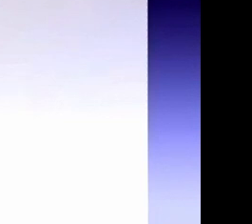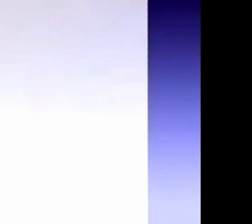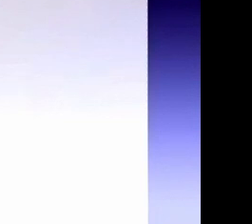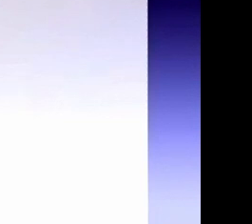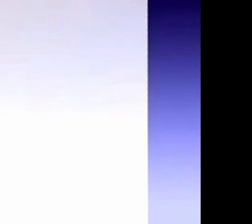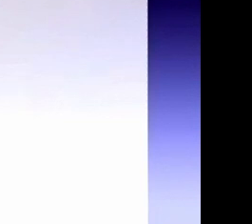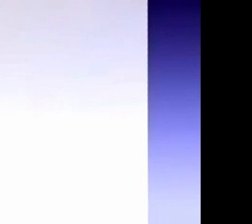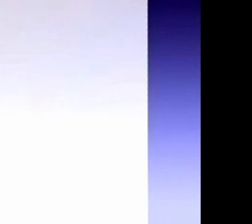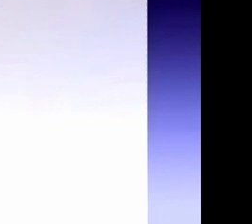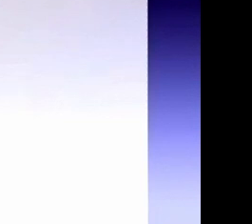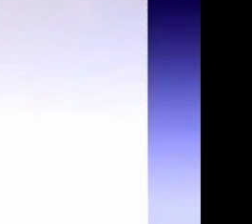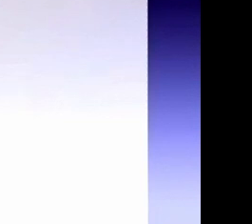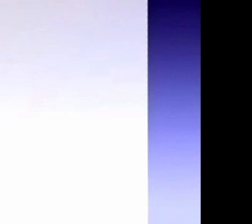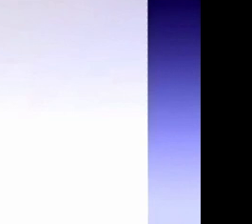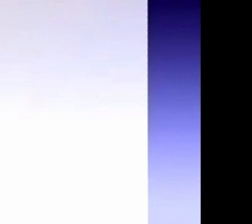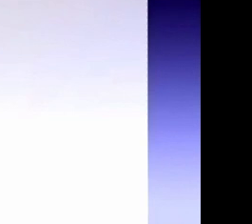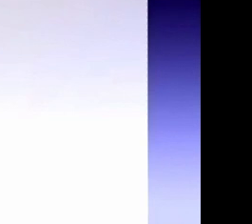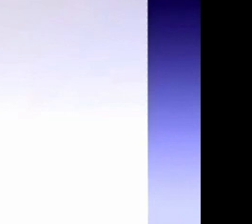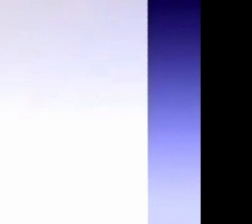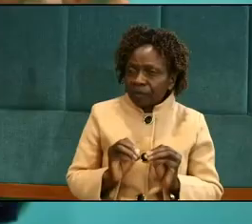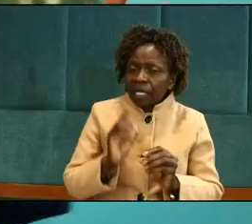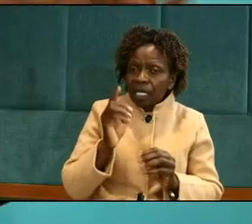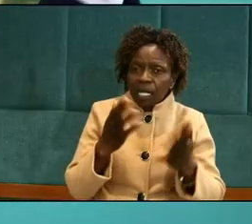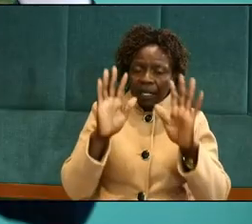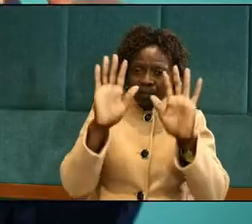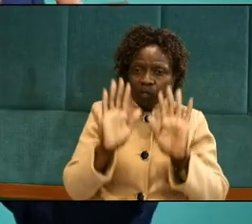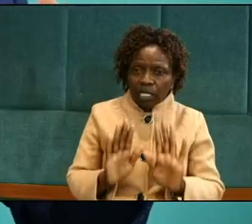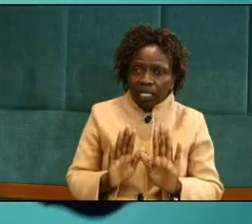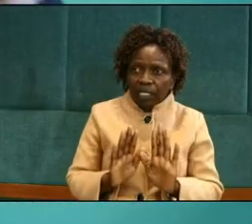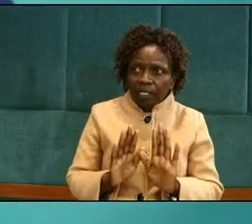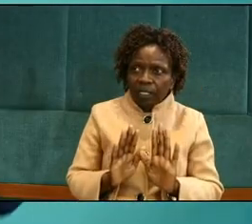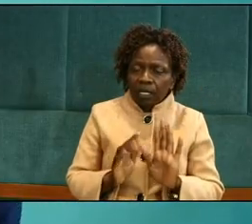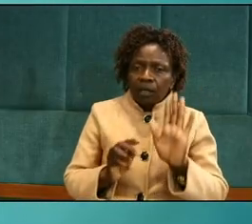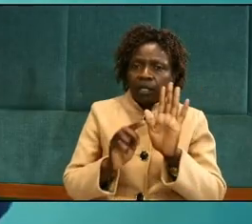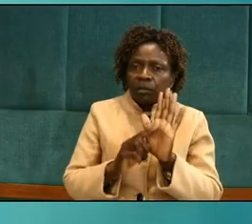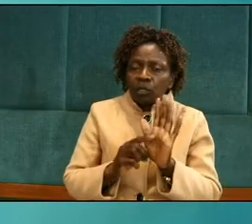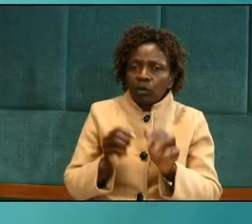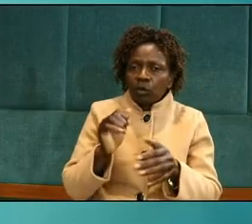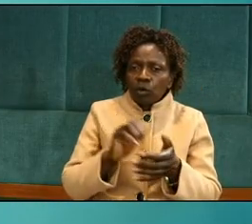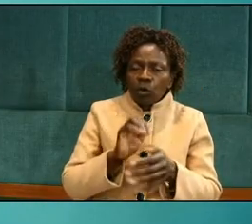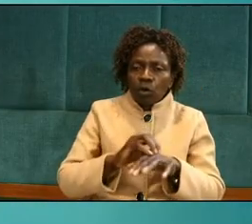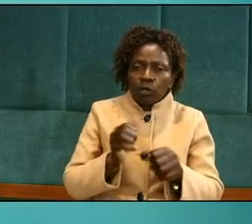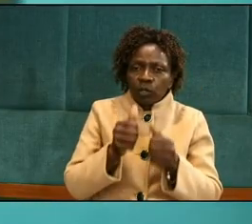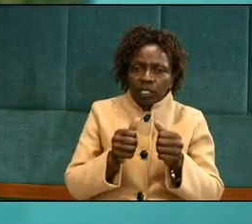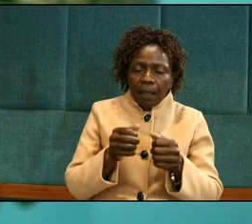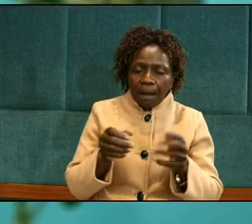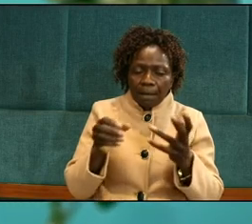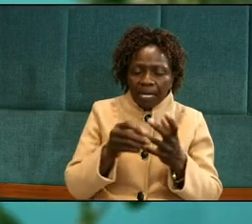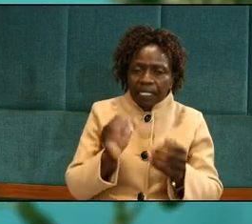undeserving. This works out as an important tapestry on which marriage is